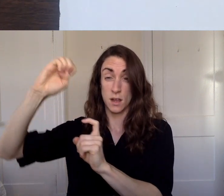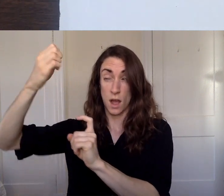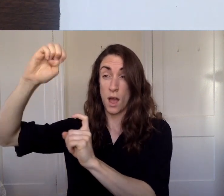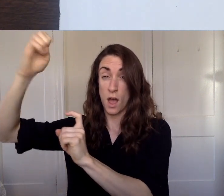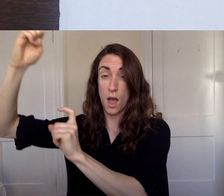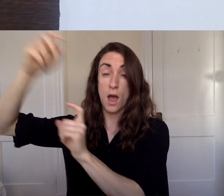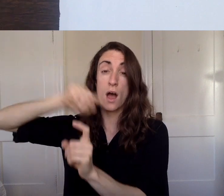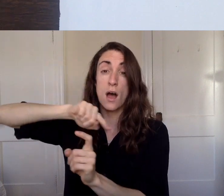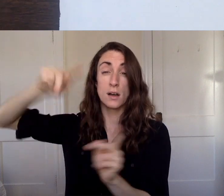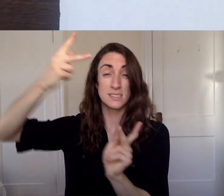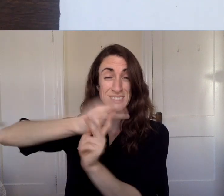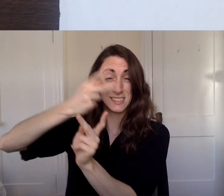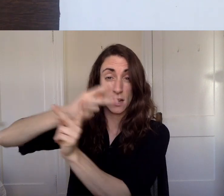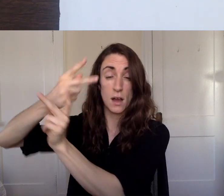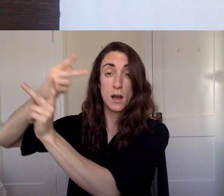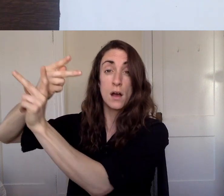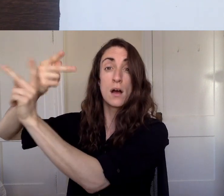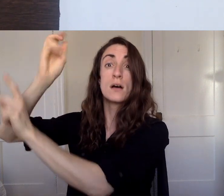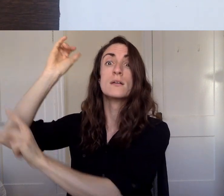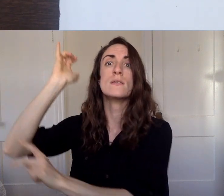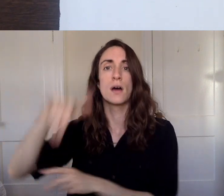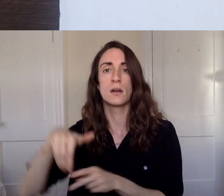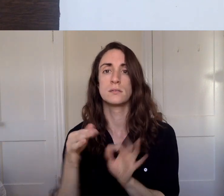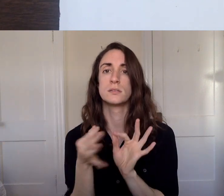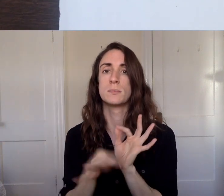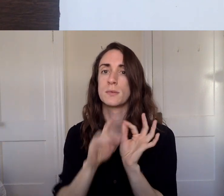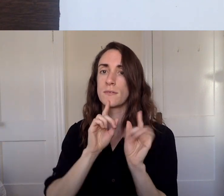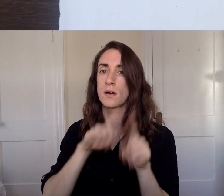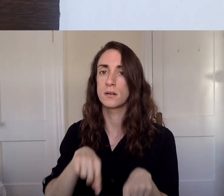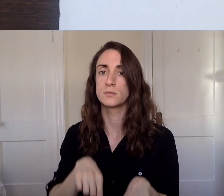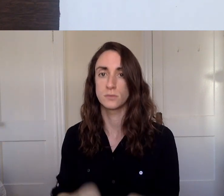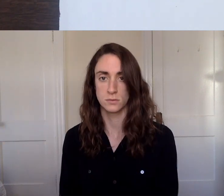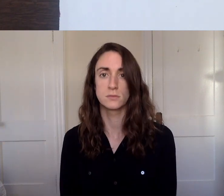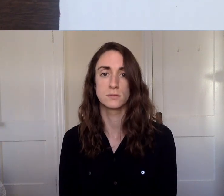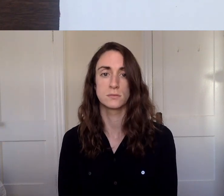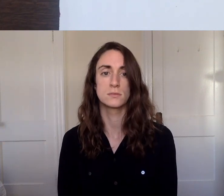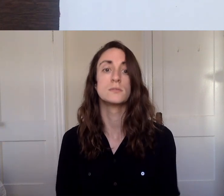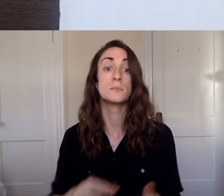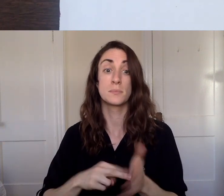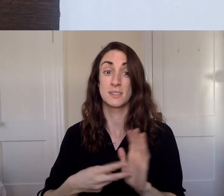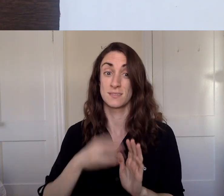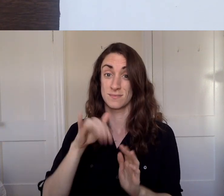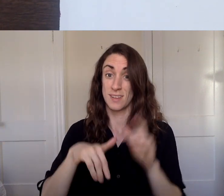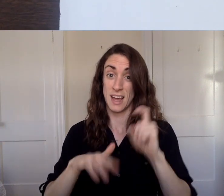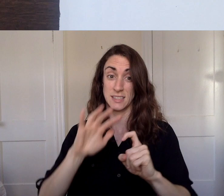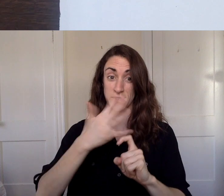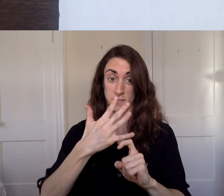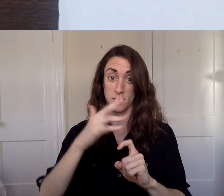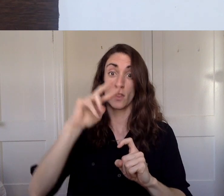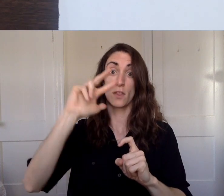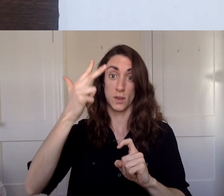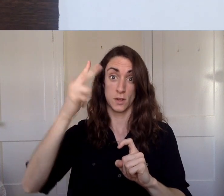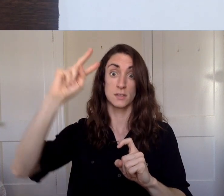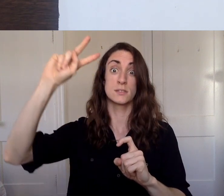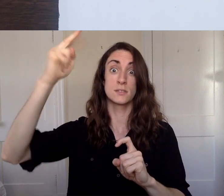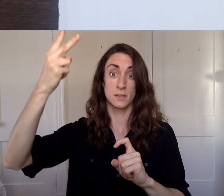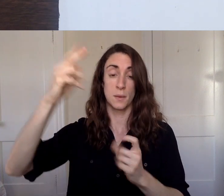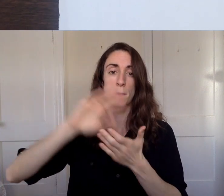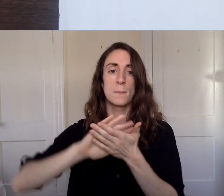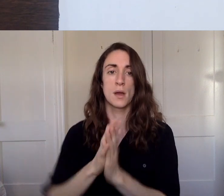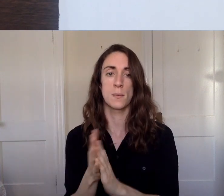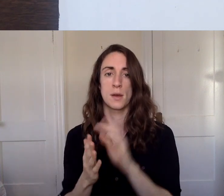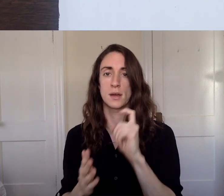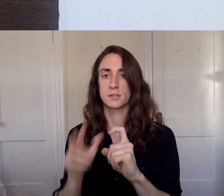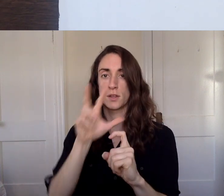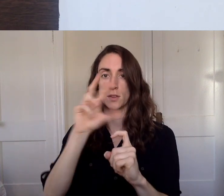takeaway here is that if you have a term raised to a power, raised to another power, raised to another power, for any number of steps, you can simplify that by finding the product of all